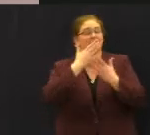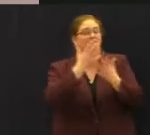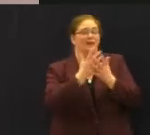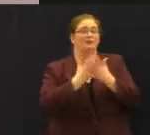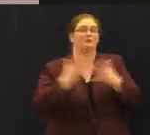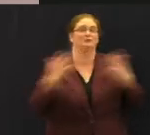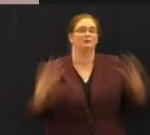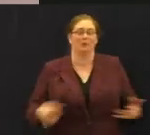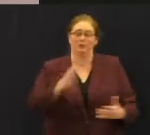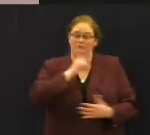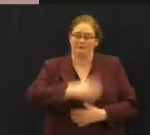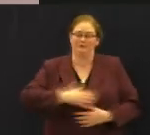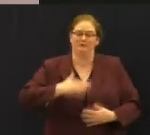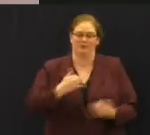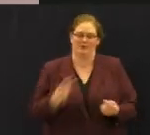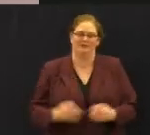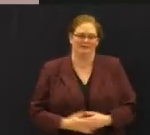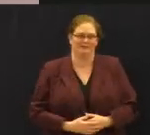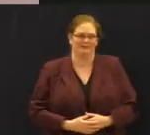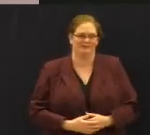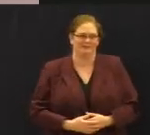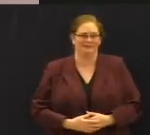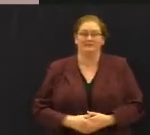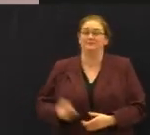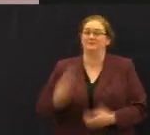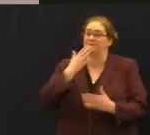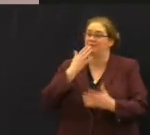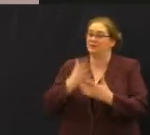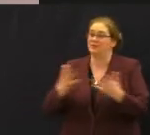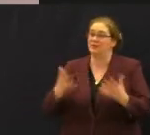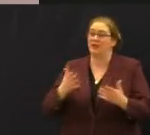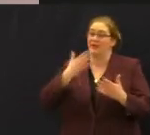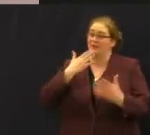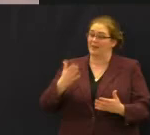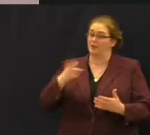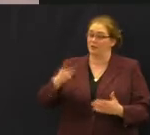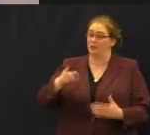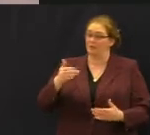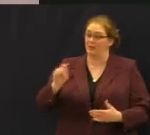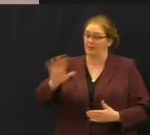much. I really appreciate it. Oh, no, thank you so much. And thank you and Pat